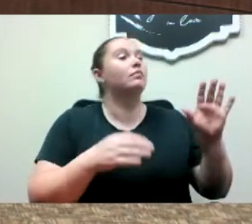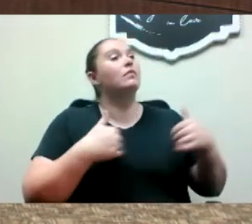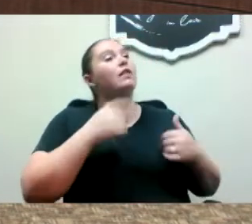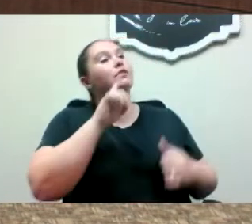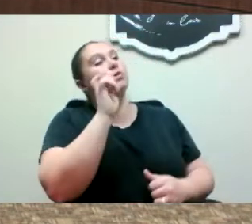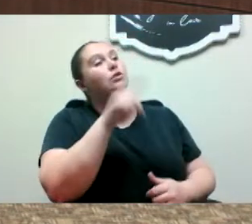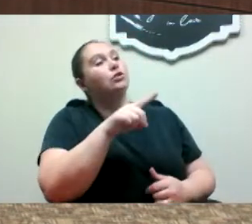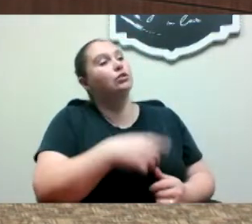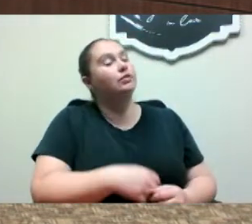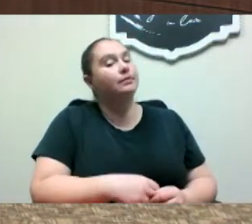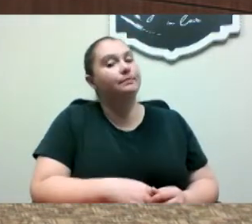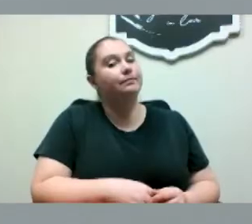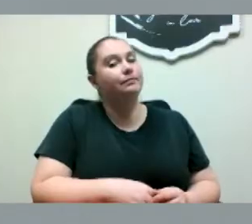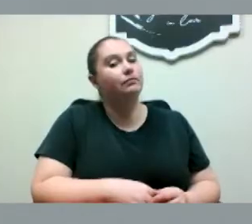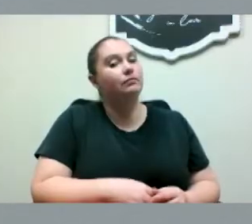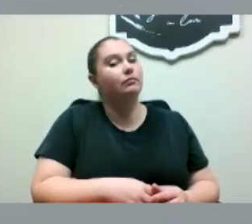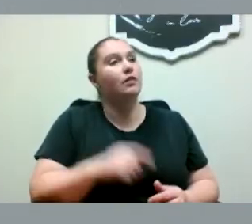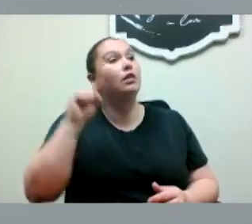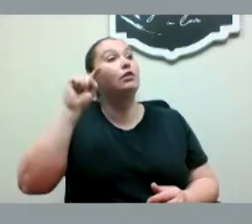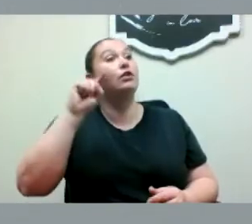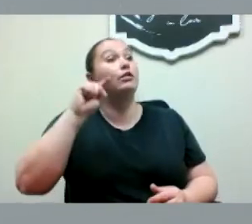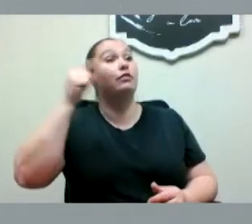the original proposed plan,